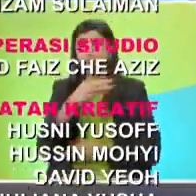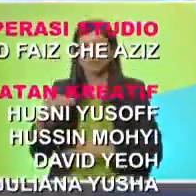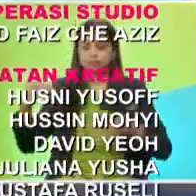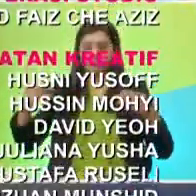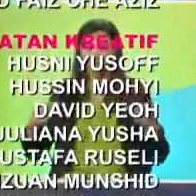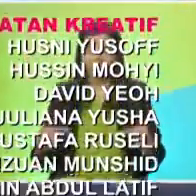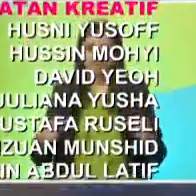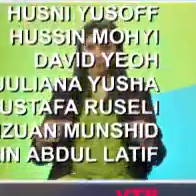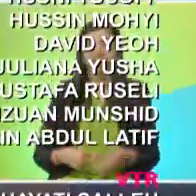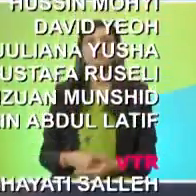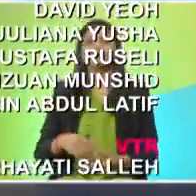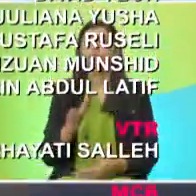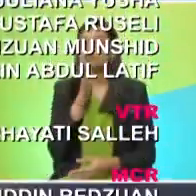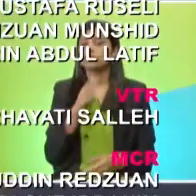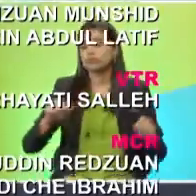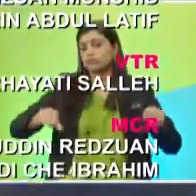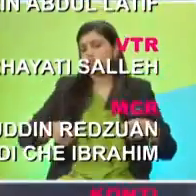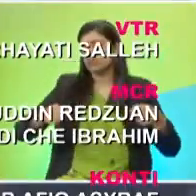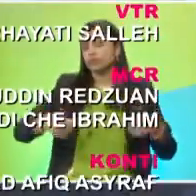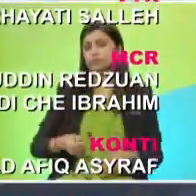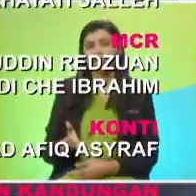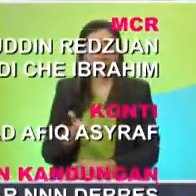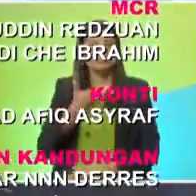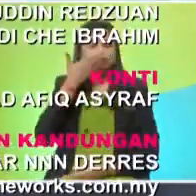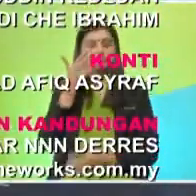In the kitchen, grab a spoon and plate. Mommy cooks food.